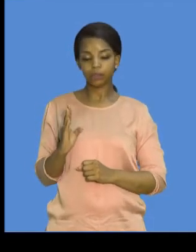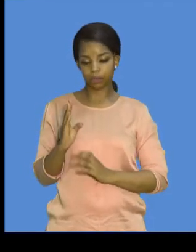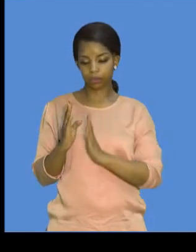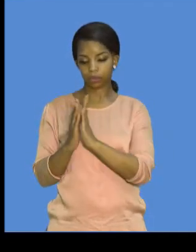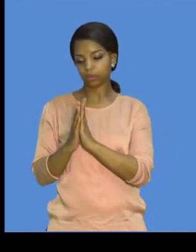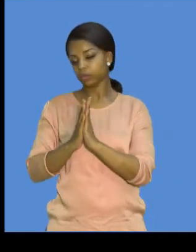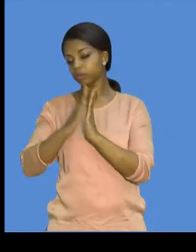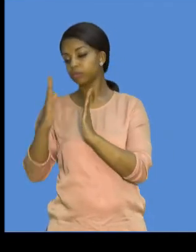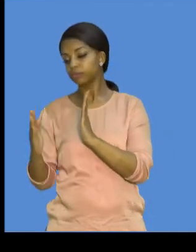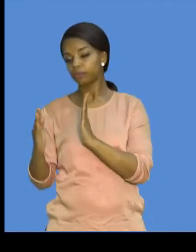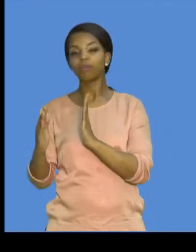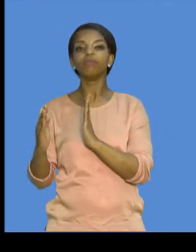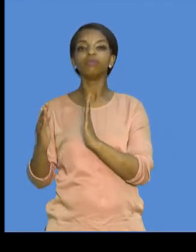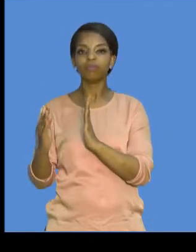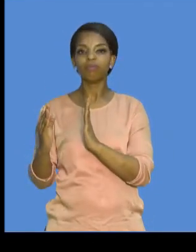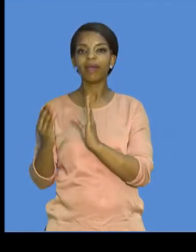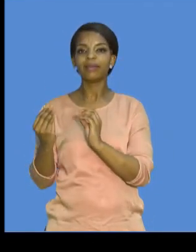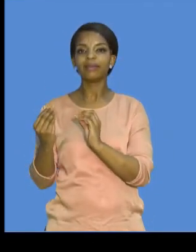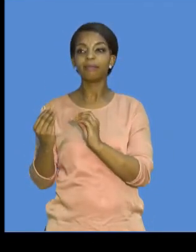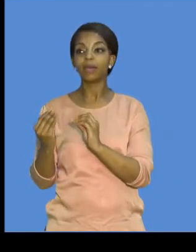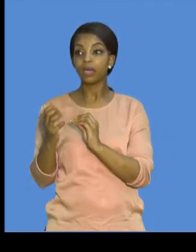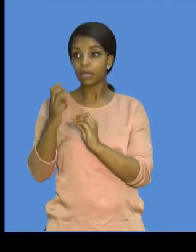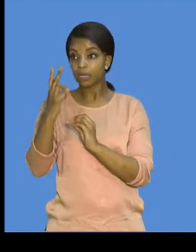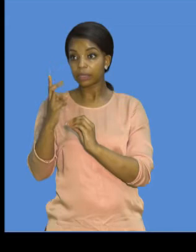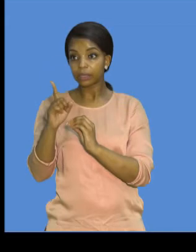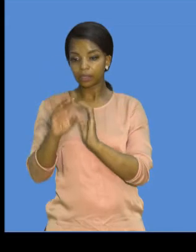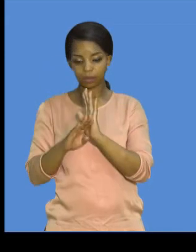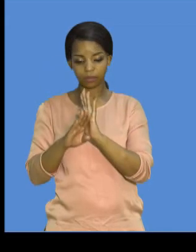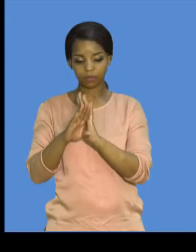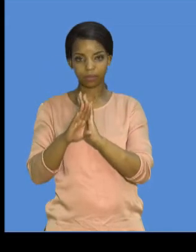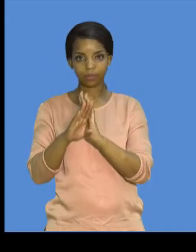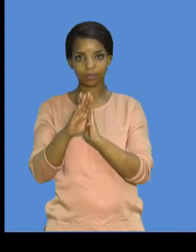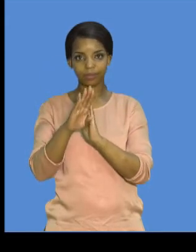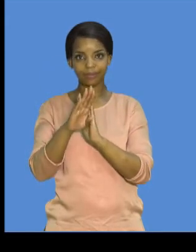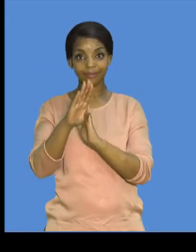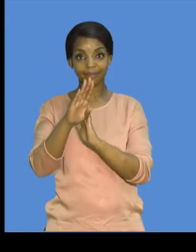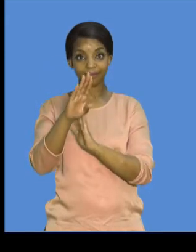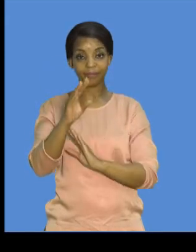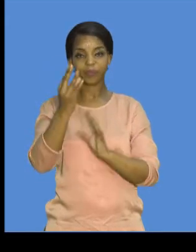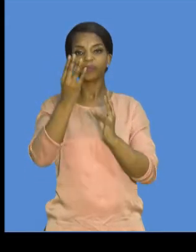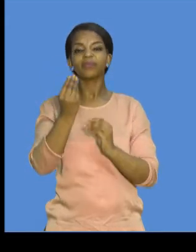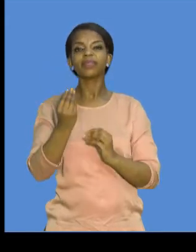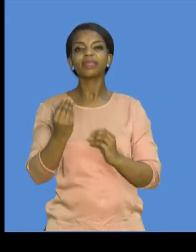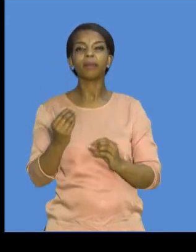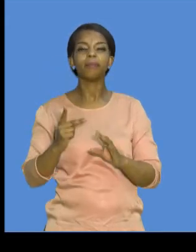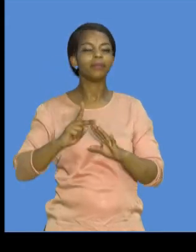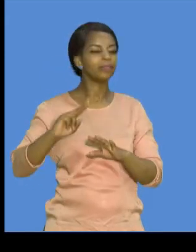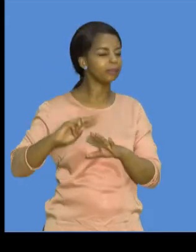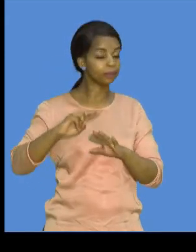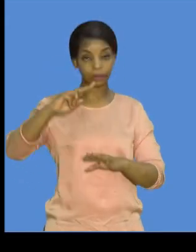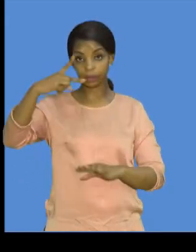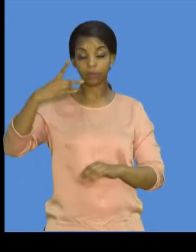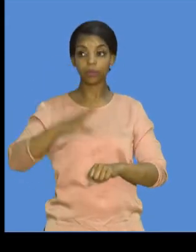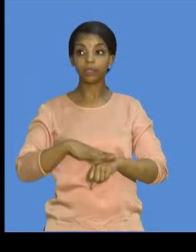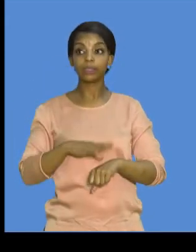like that amount that I have there. And that amount will actually double in a very short period of time,